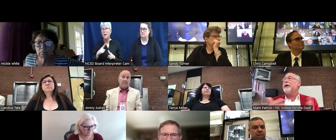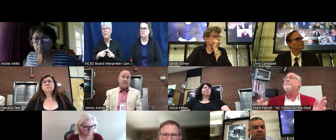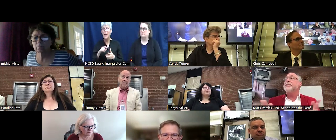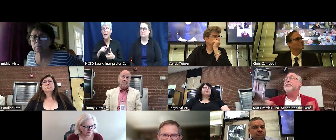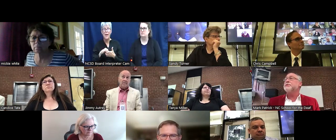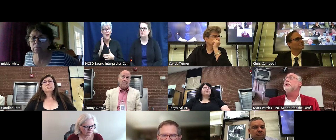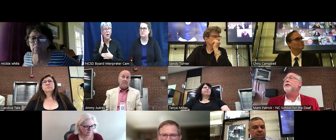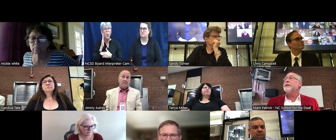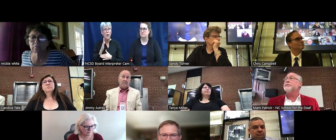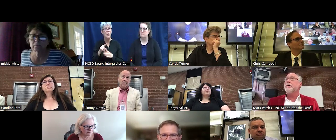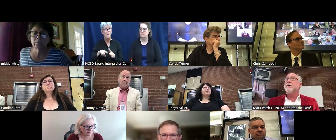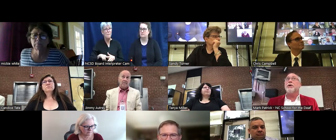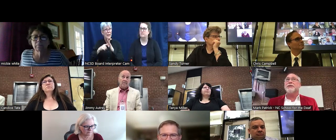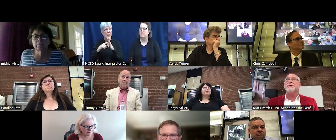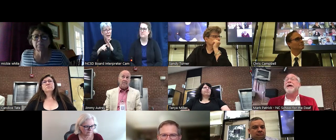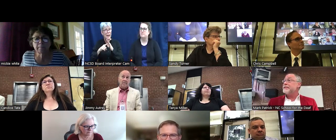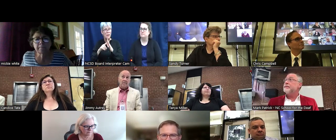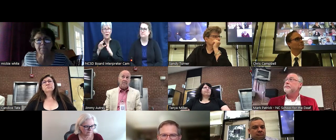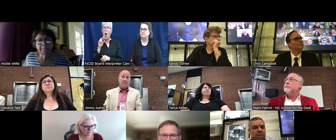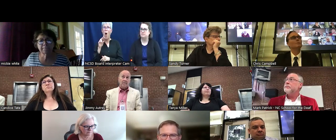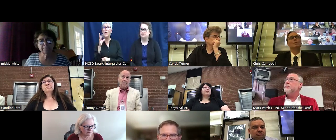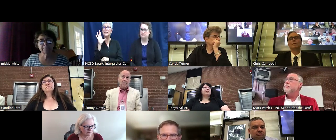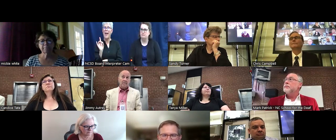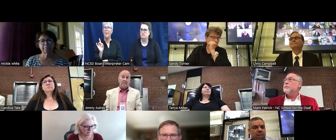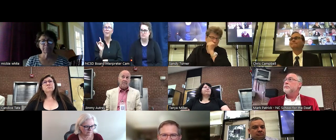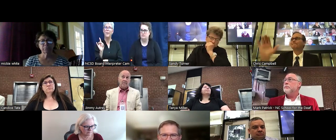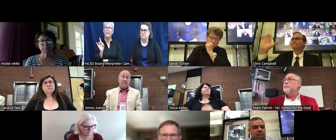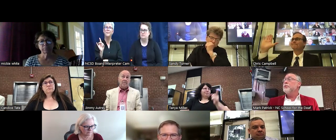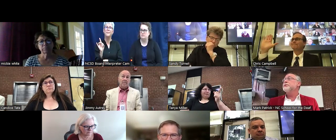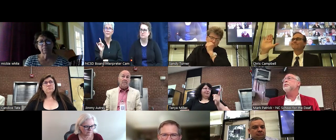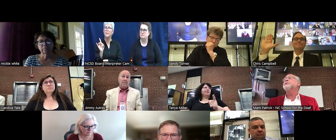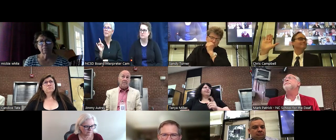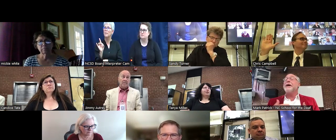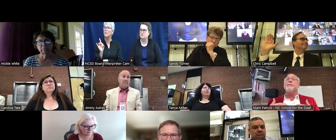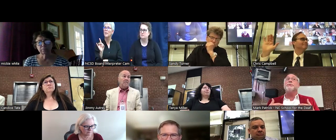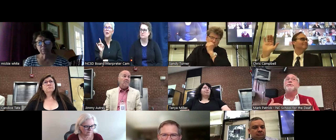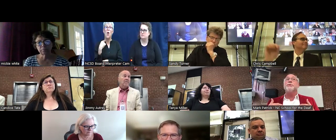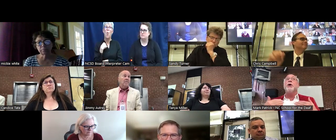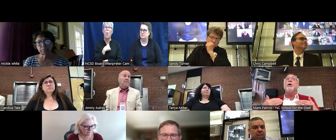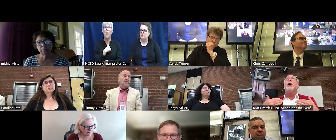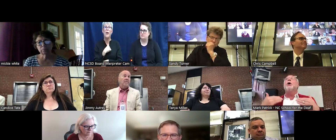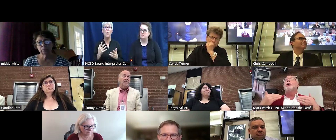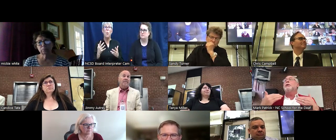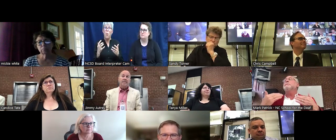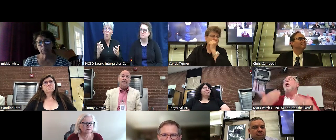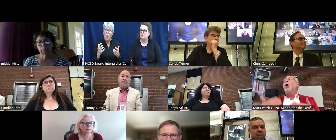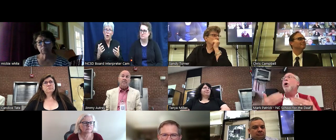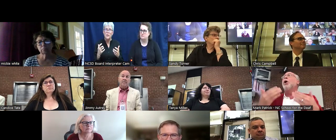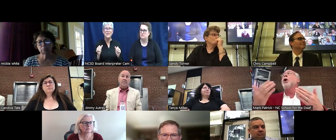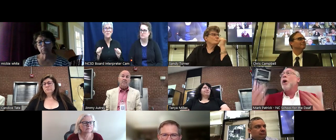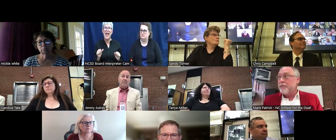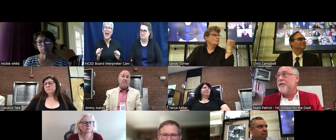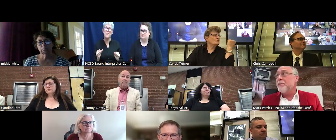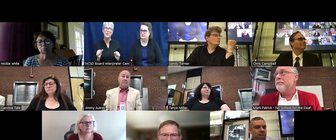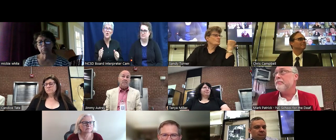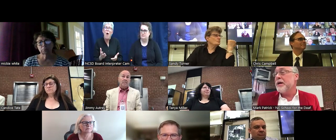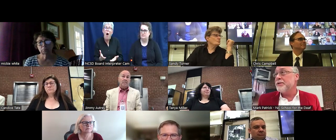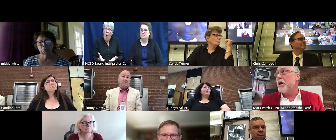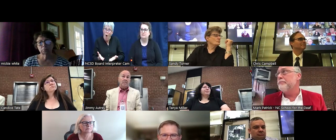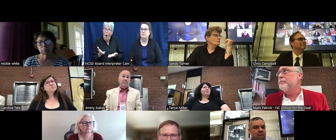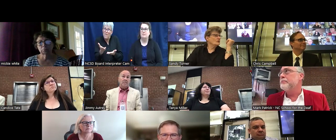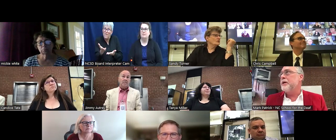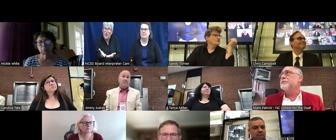all have begin start dates of August 8th. We just want to be able to offer them